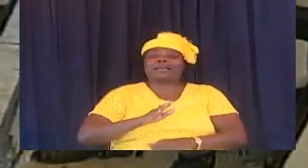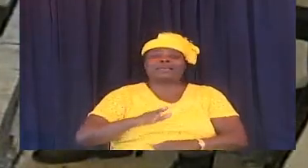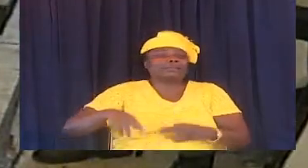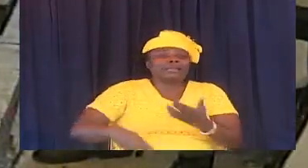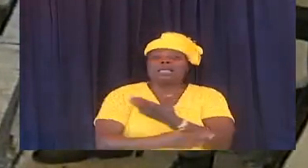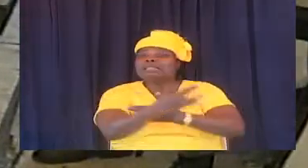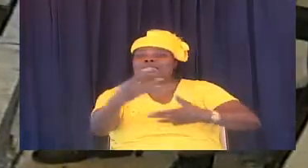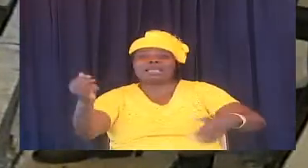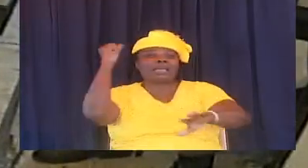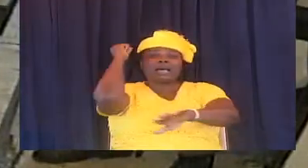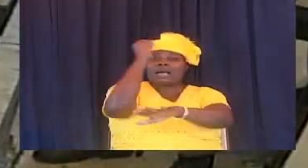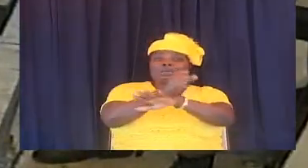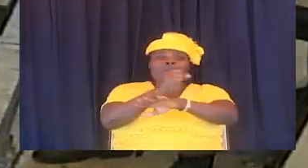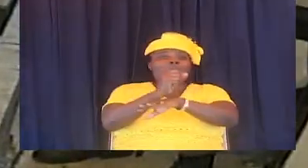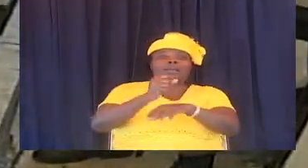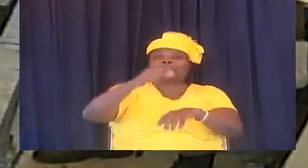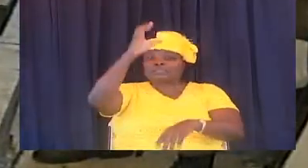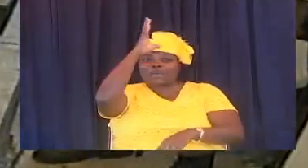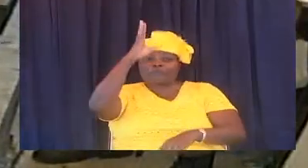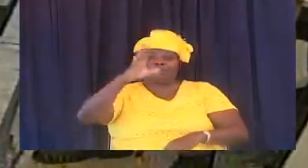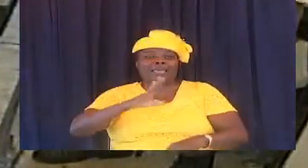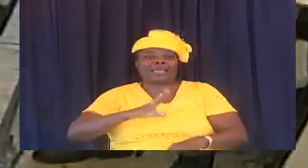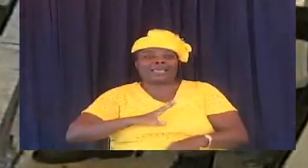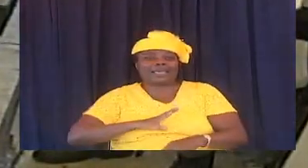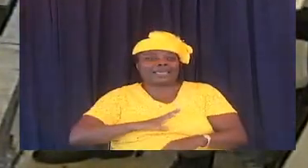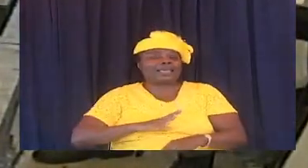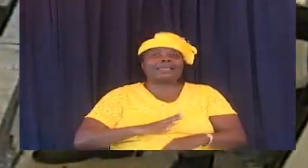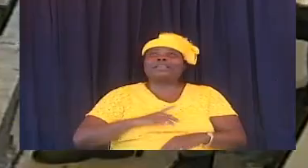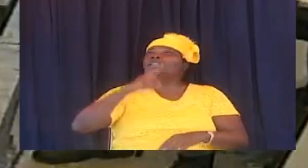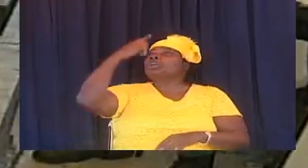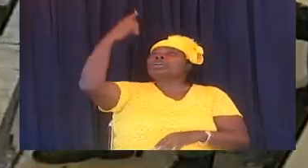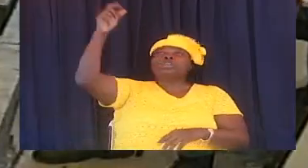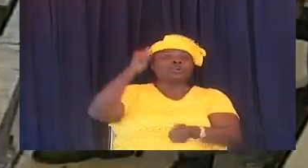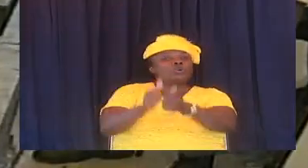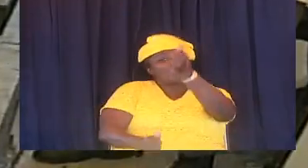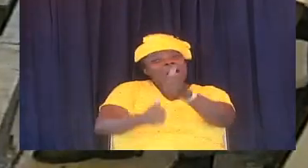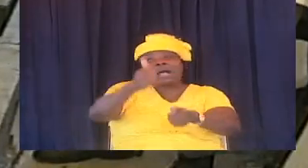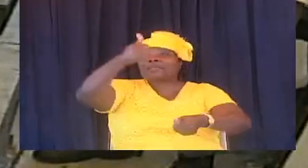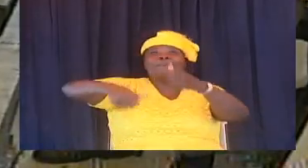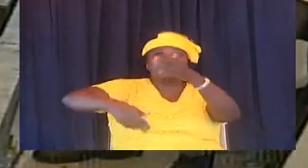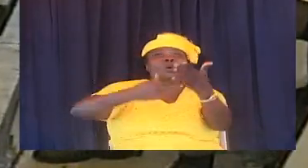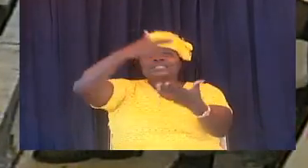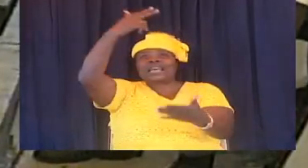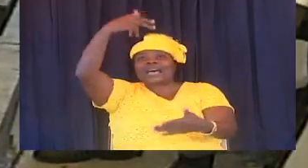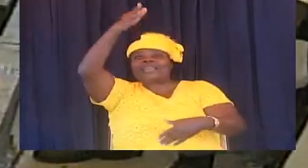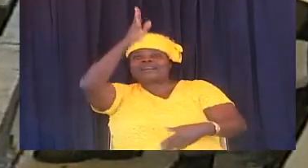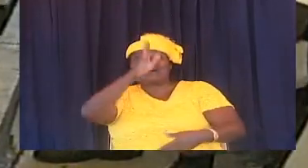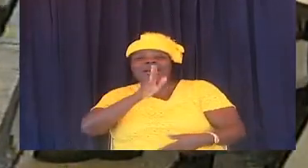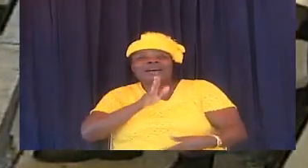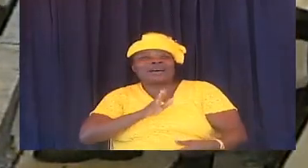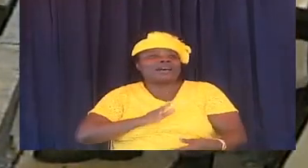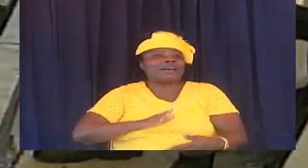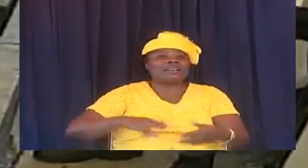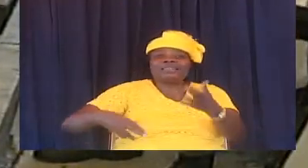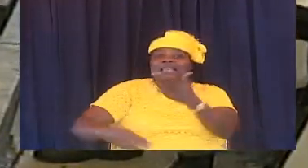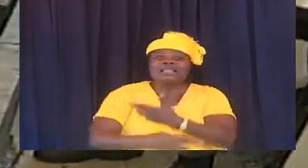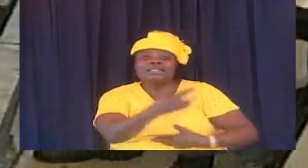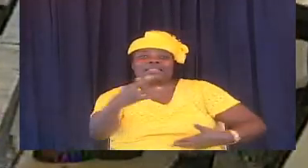gods, they are the works. They are the works of men. You are the Most High